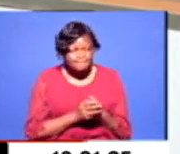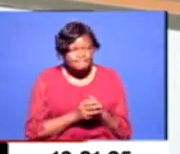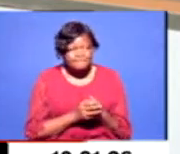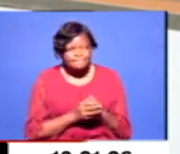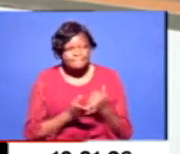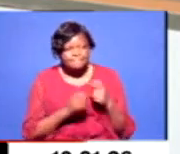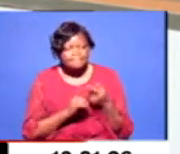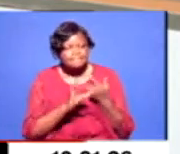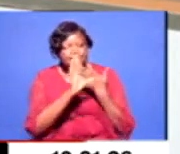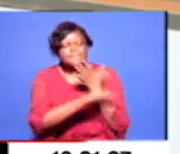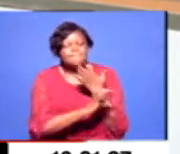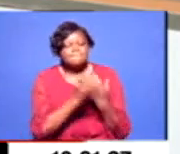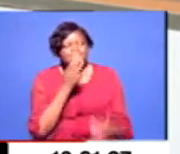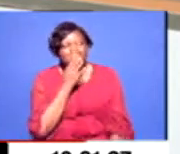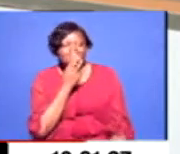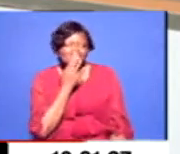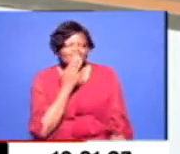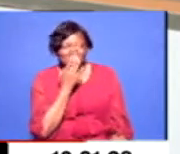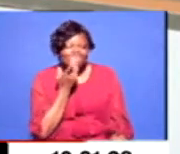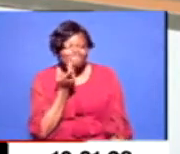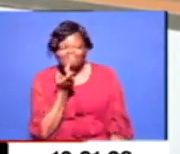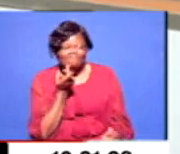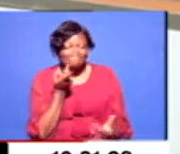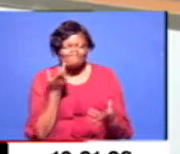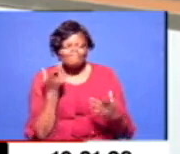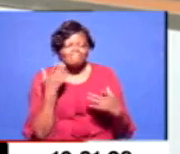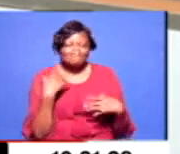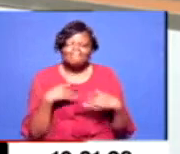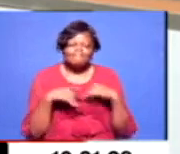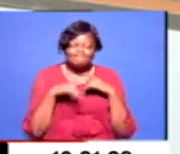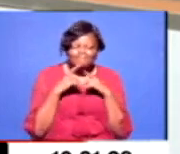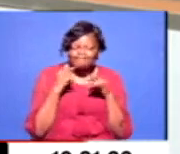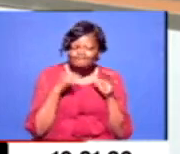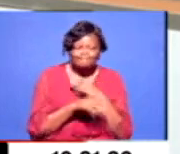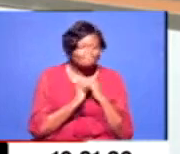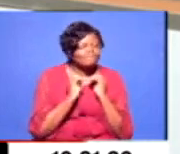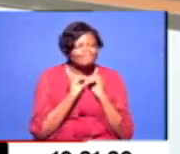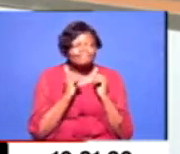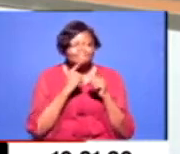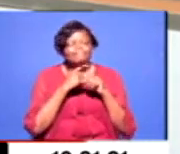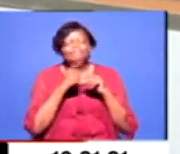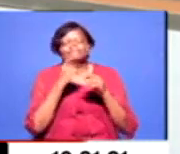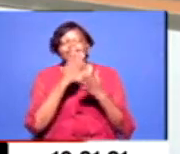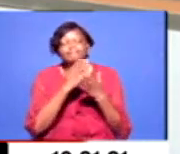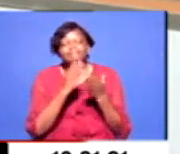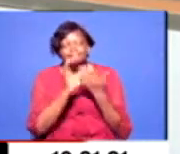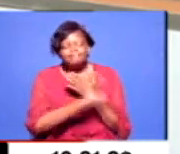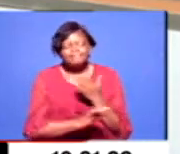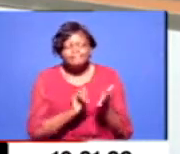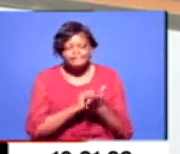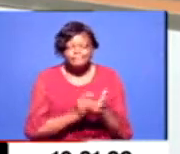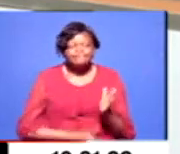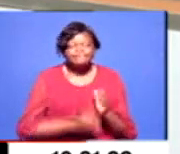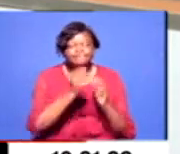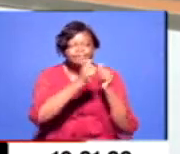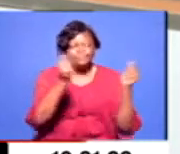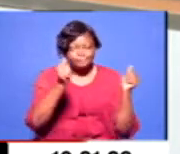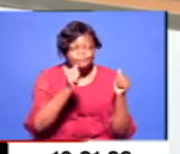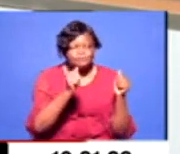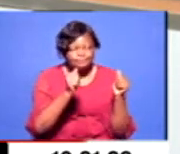it's like it's never really kicked off, because in some countries, like developed countries of which we heavily borrow, is